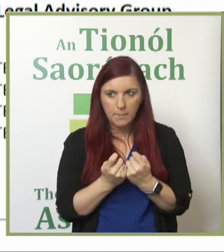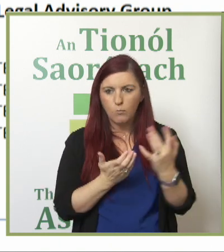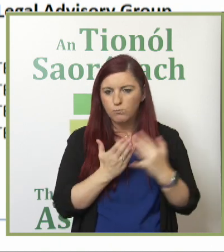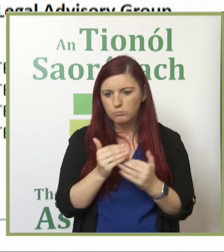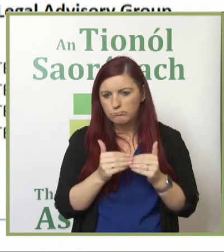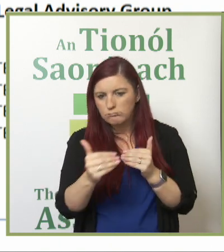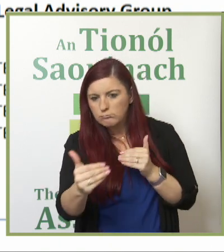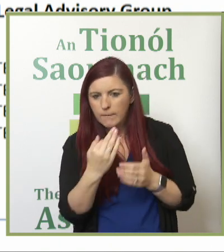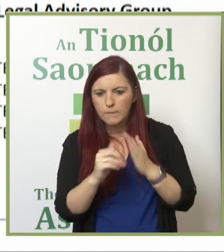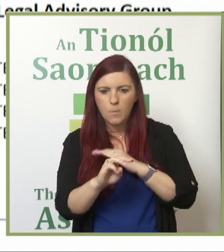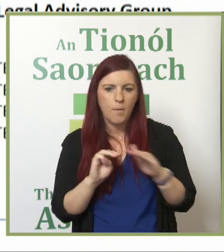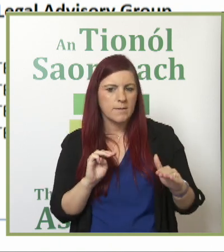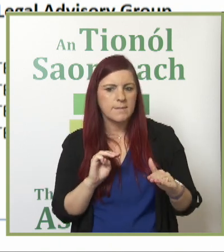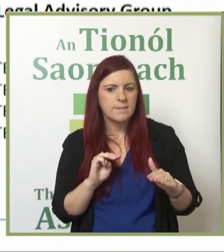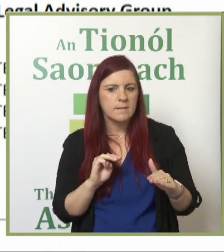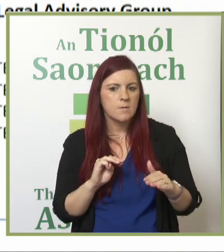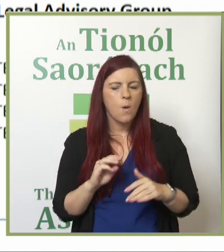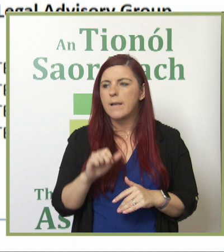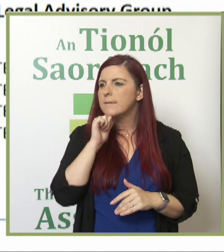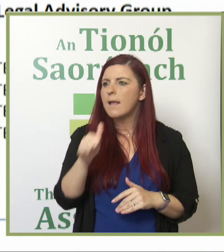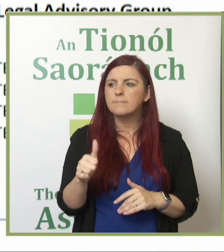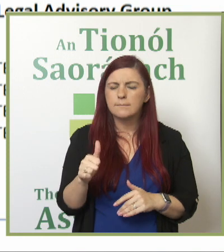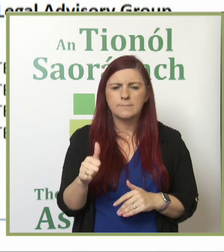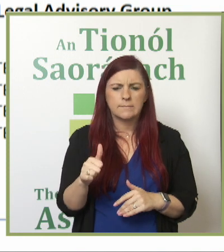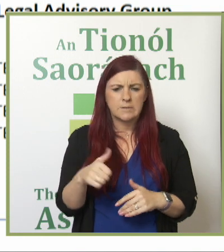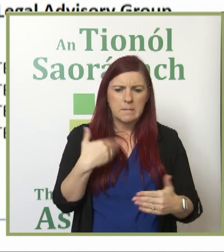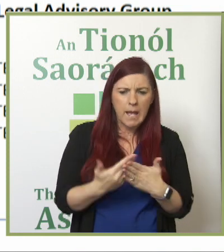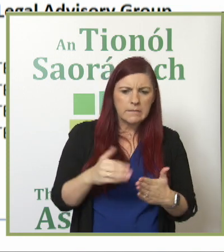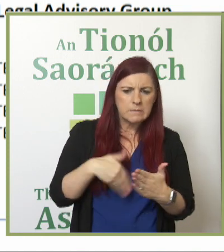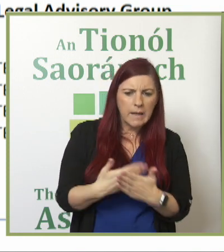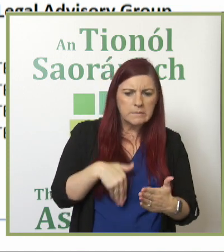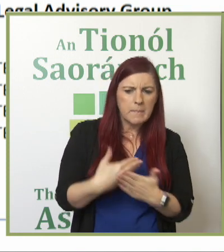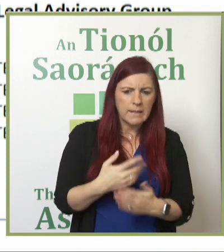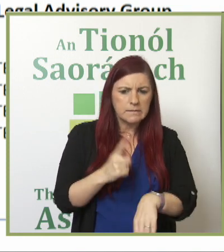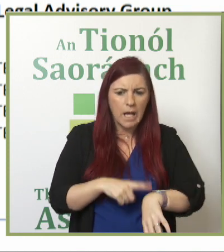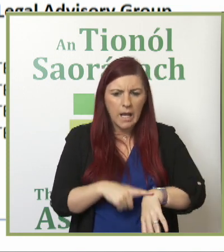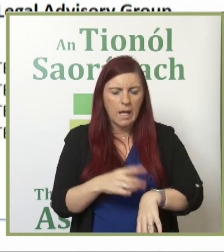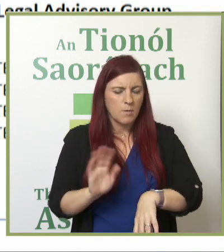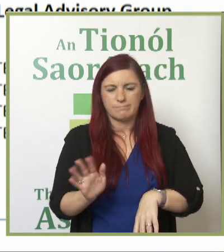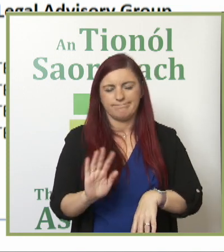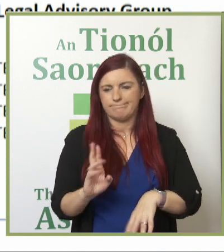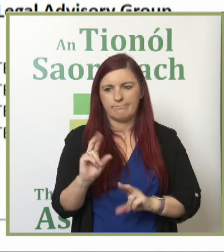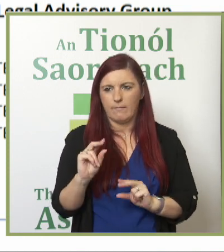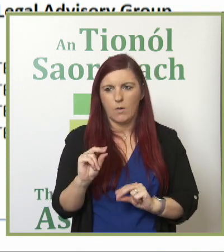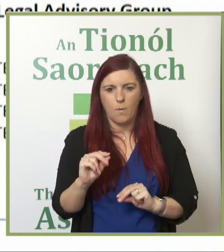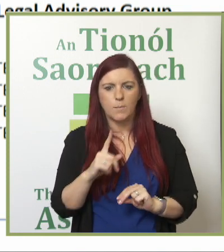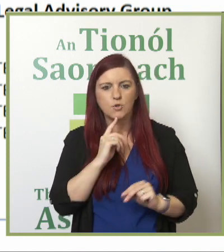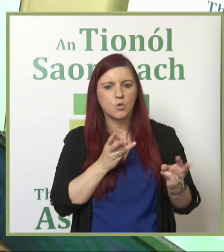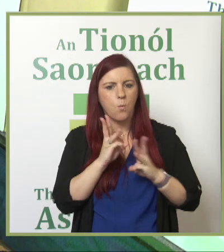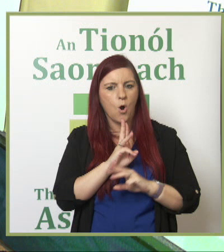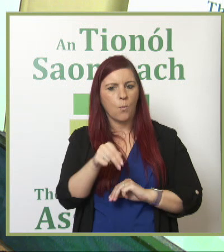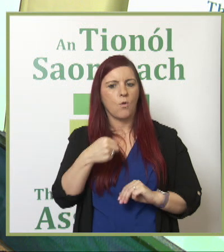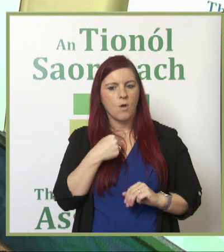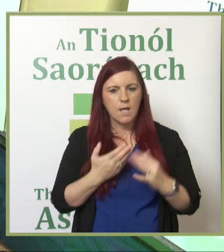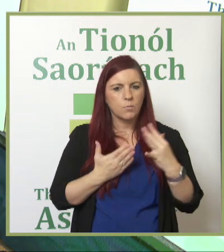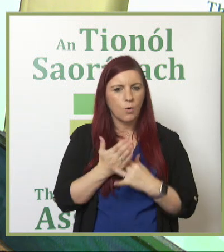few months. And that's really, it's not an over-demanding on your time on top of what you're committing already, but it's just really to work with us as we work